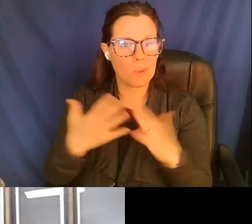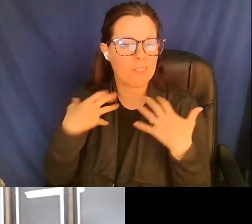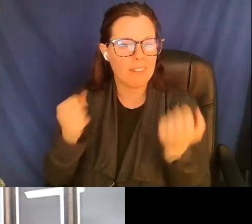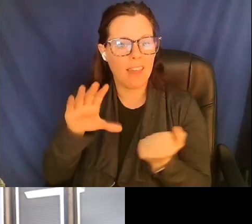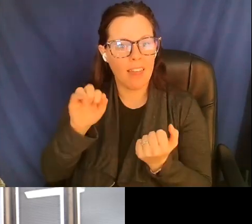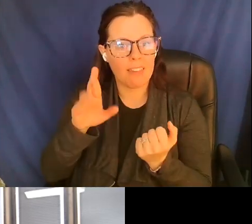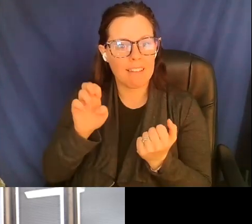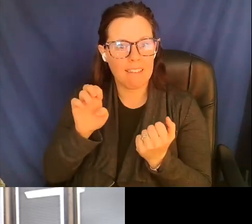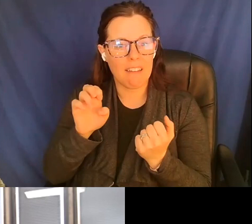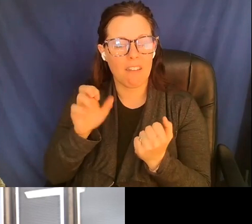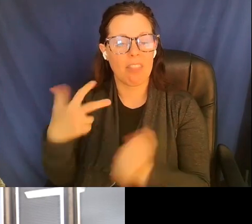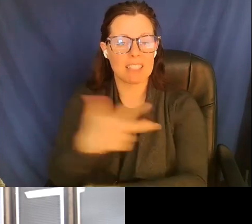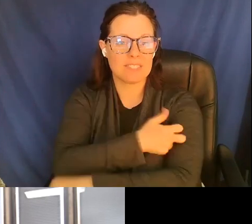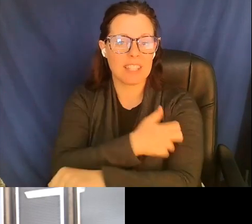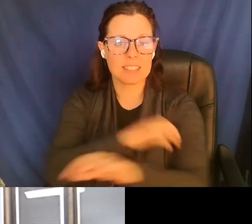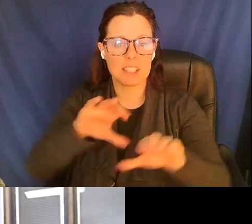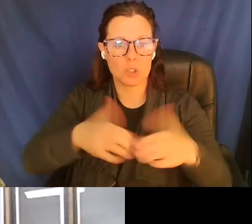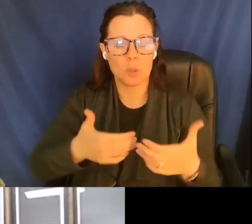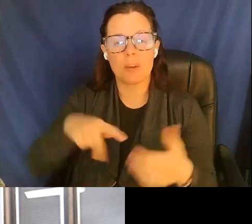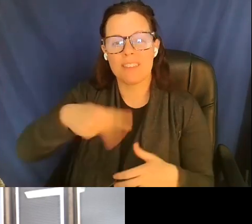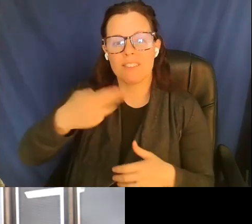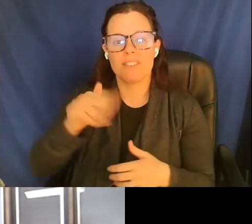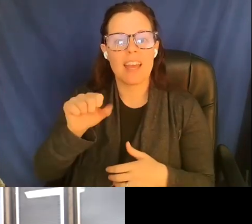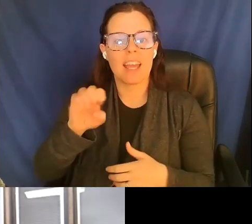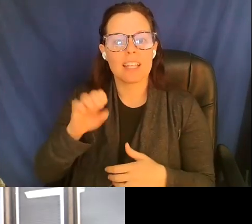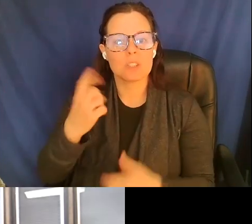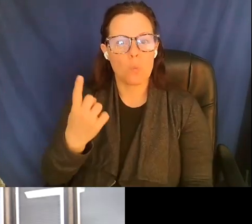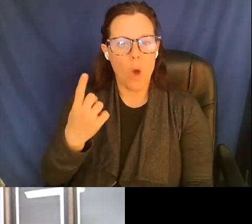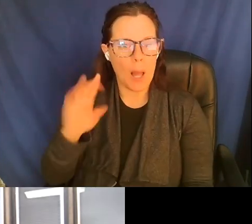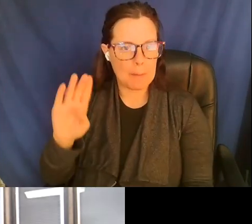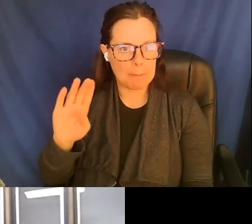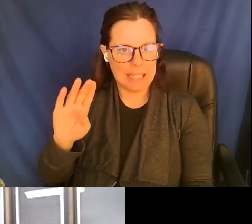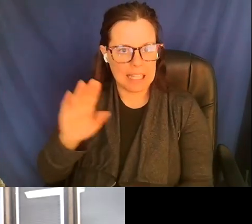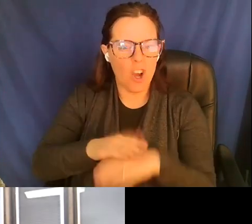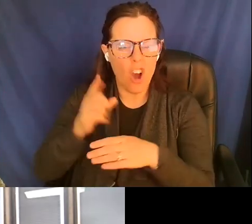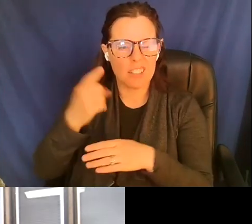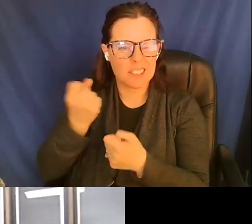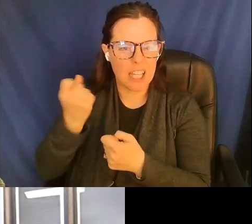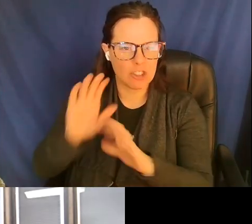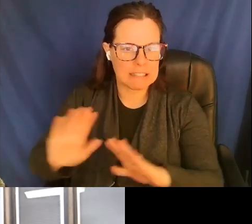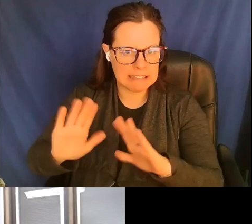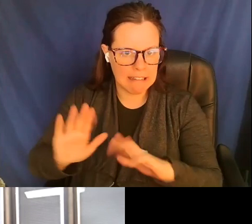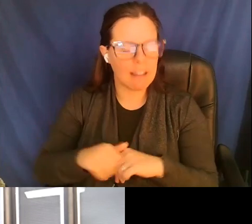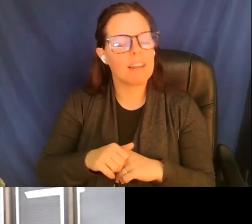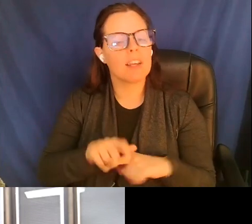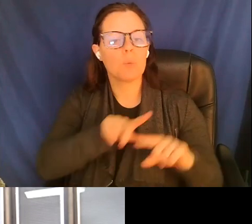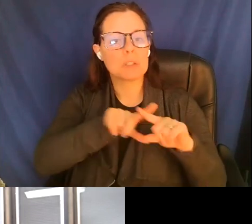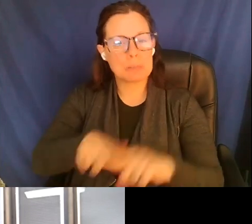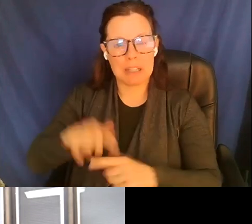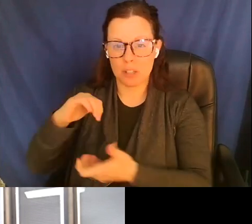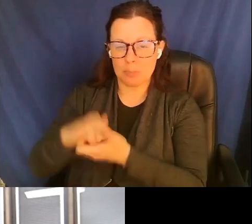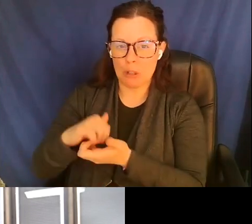vaccinating groups in phase 1B on the weekends. As we just said, we are relying on our partners to help